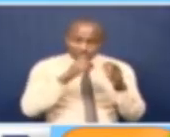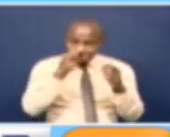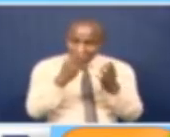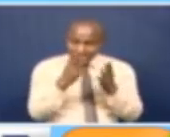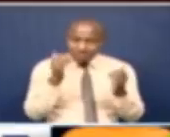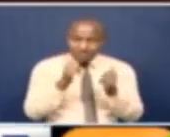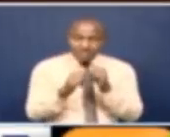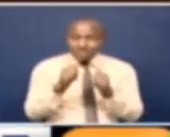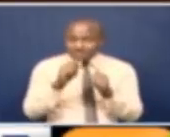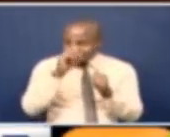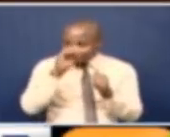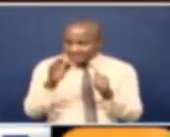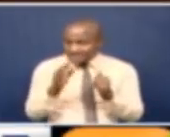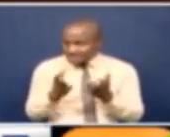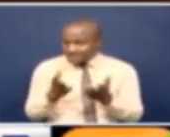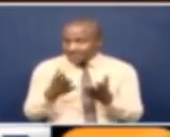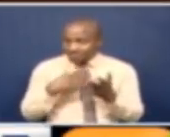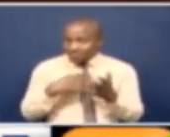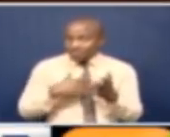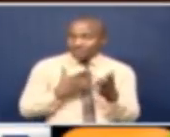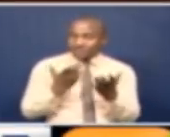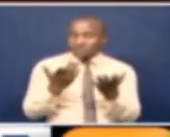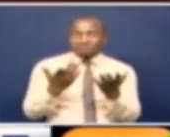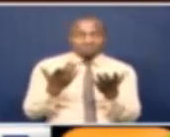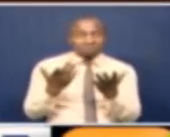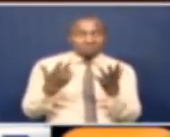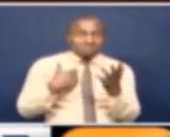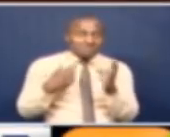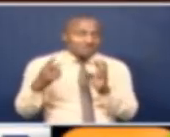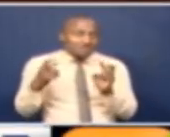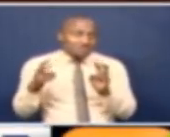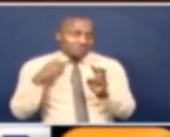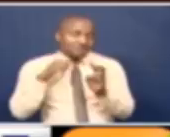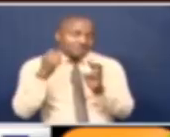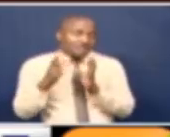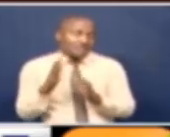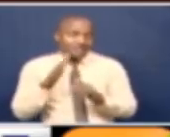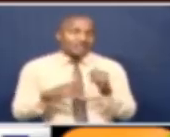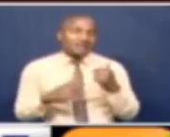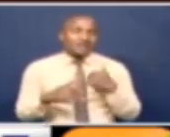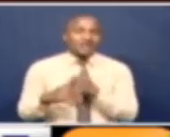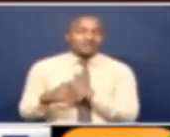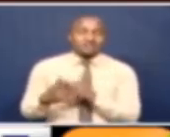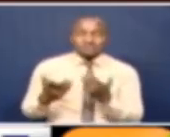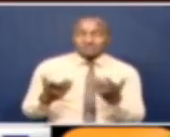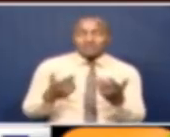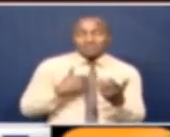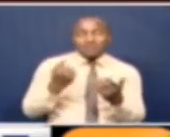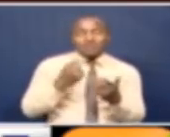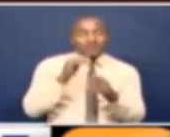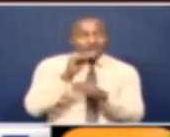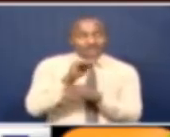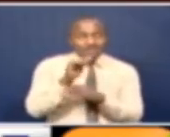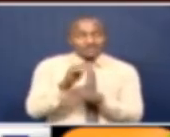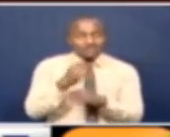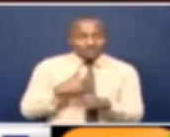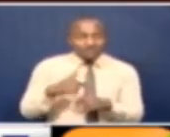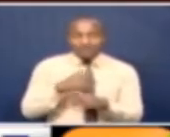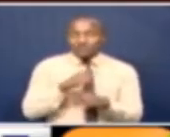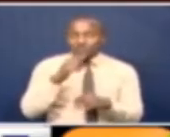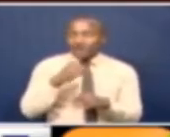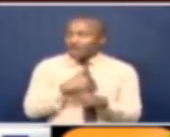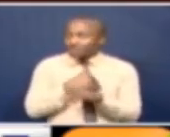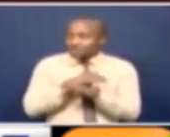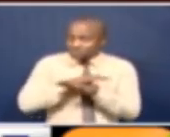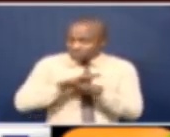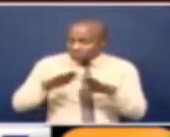country. There are those people who feel more entitled to be Kenyans than us. And all I'm asking is for us to have a level playing